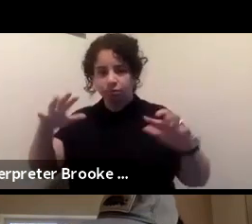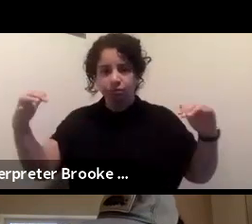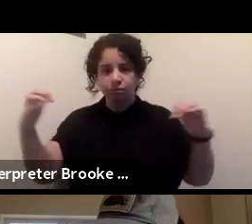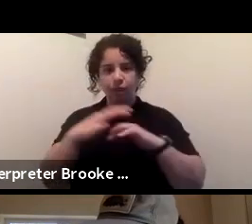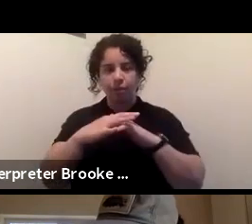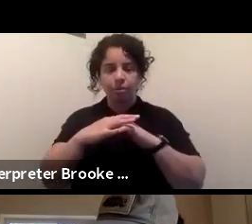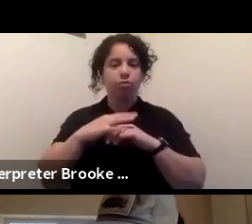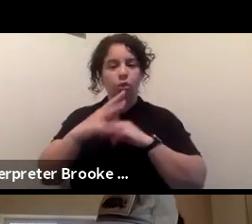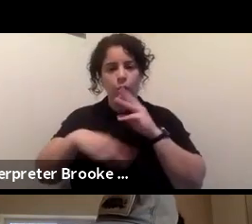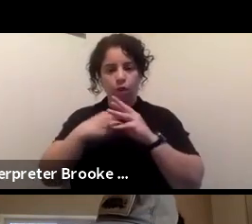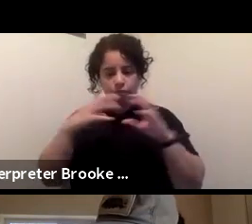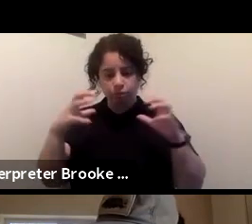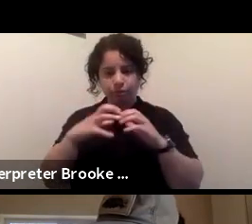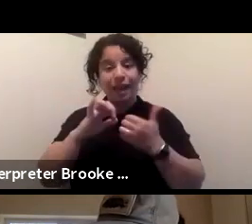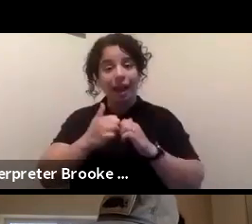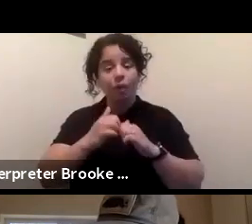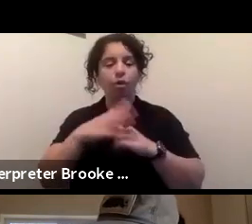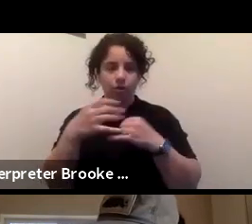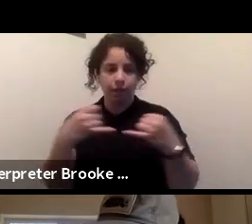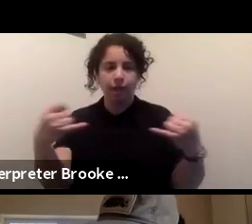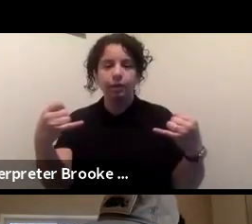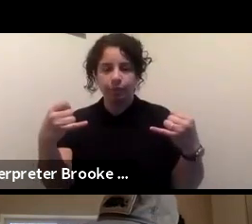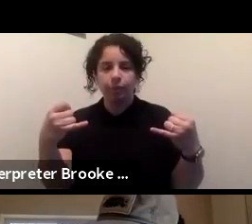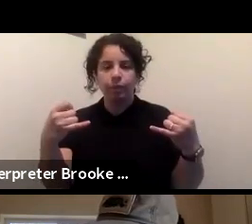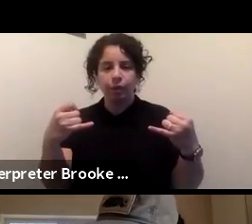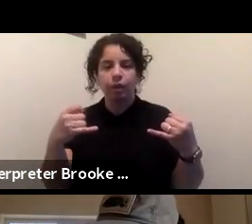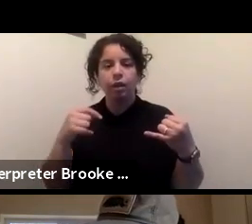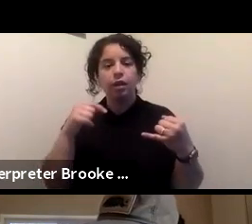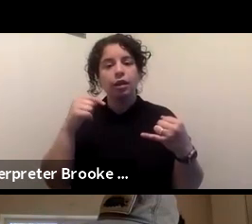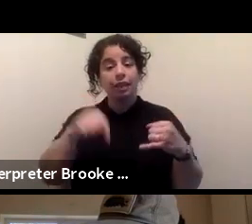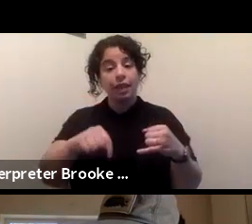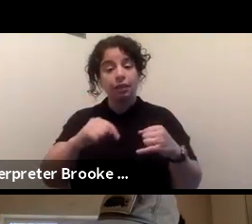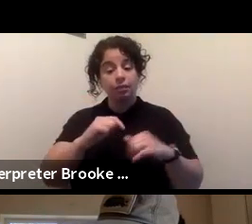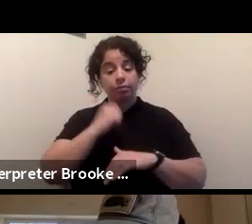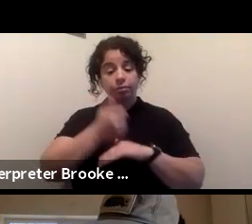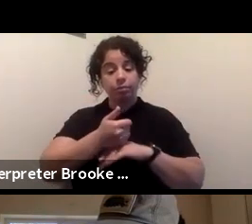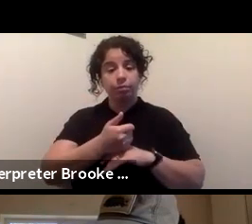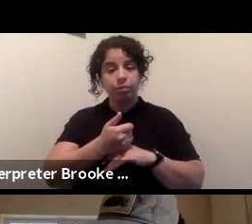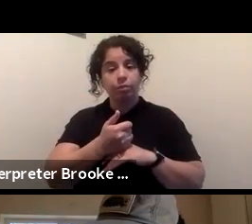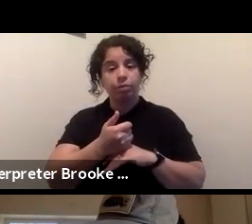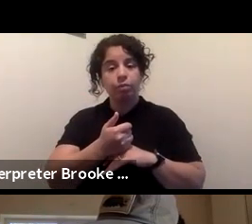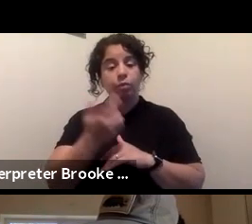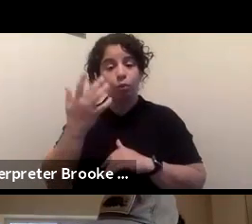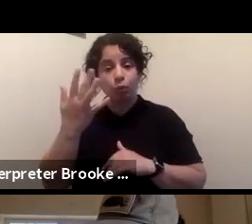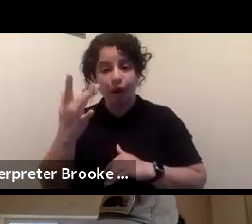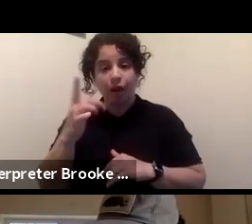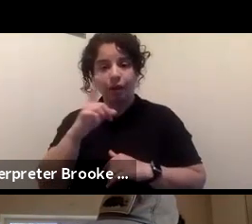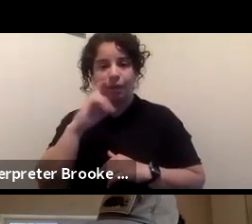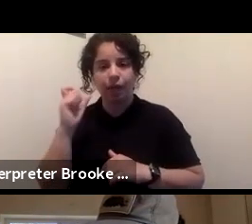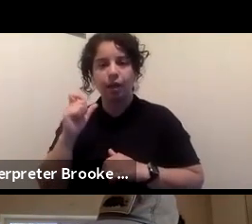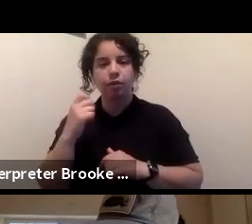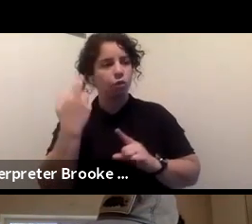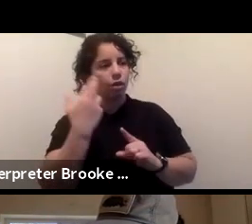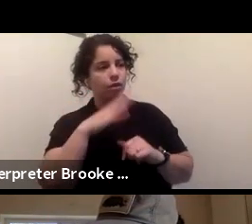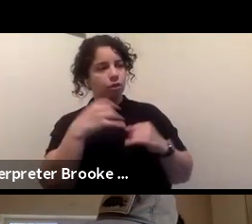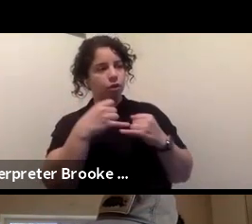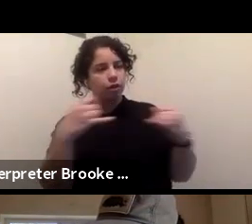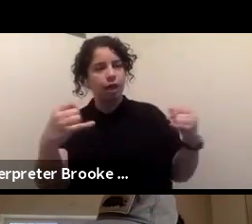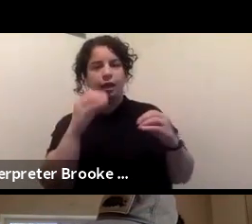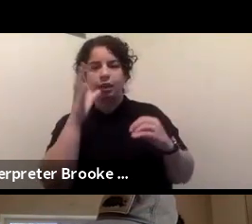through virtual means. The series has been developed as our response to turn towards online